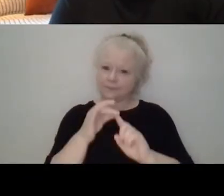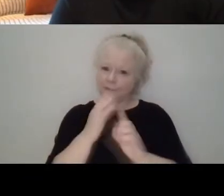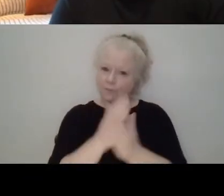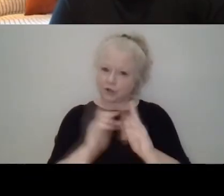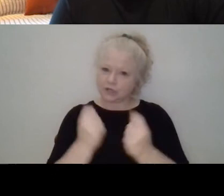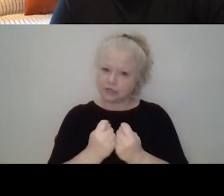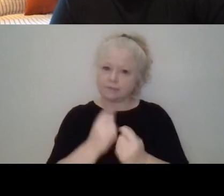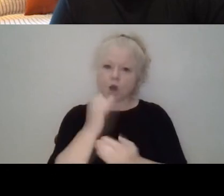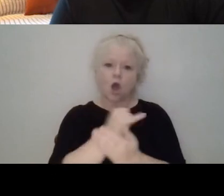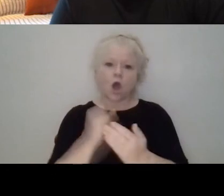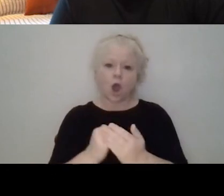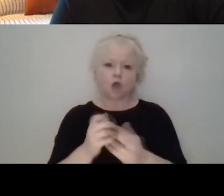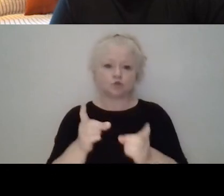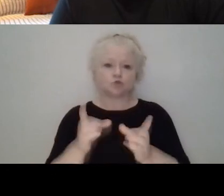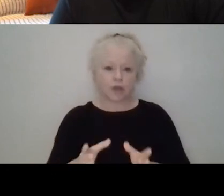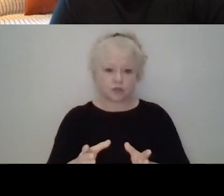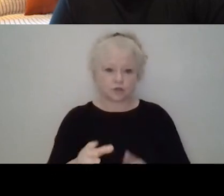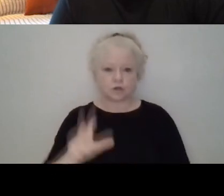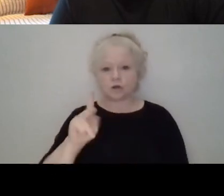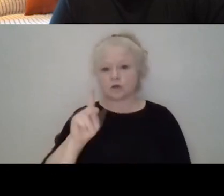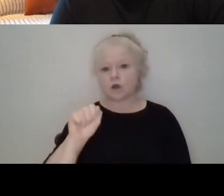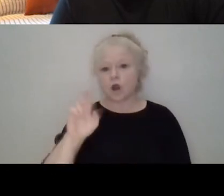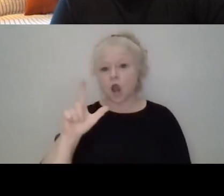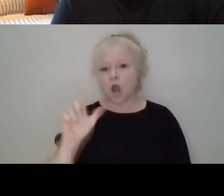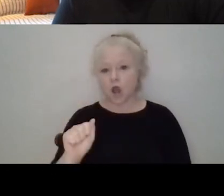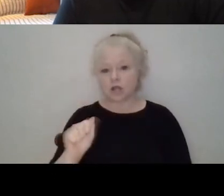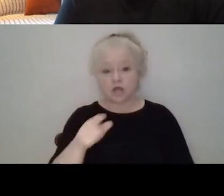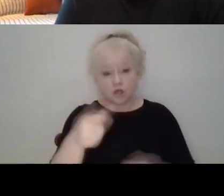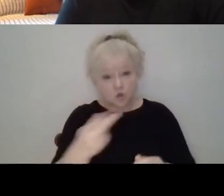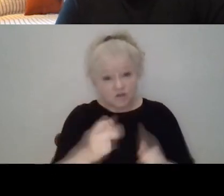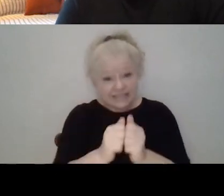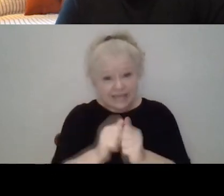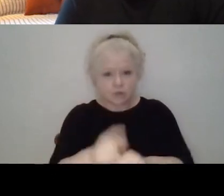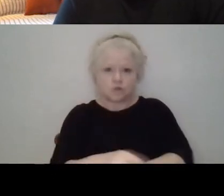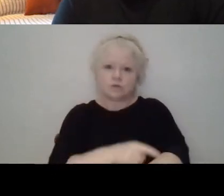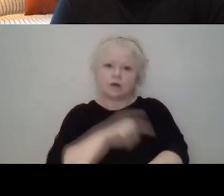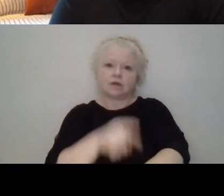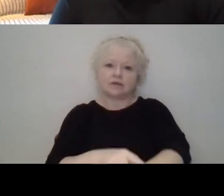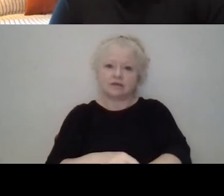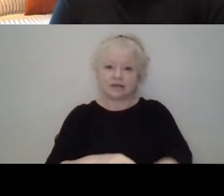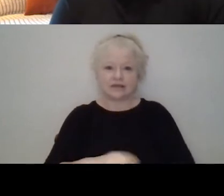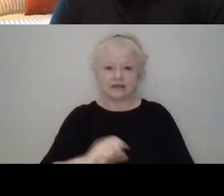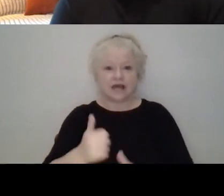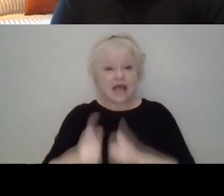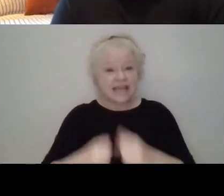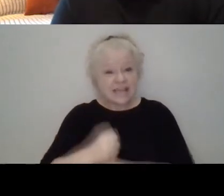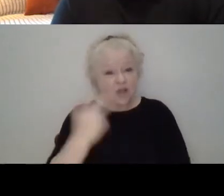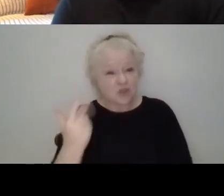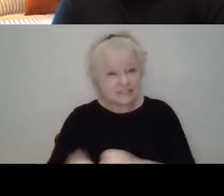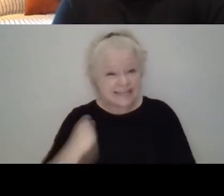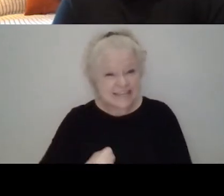art director, Carla Lima. We have been together for a long time, Carla. Yes, for a long time, 13 years. 13